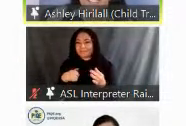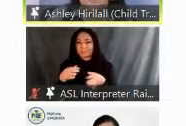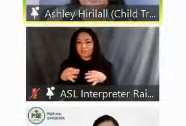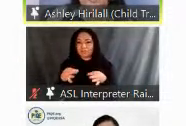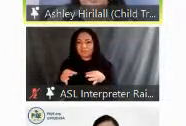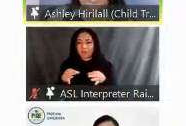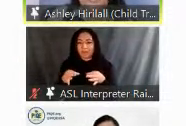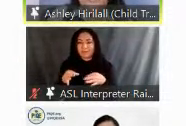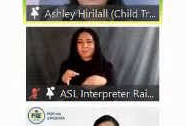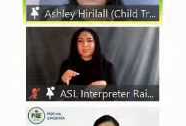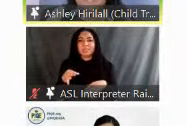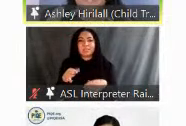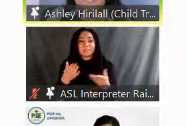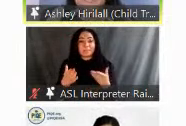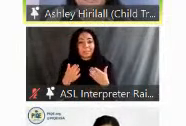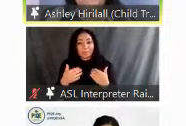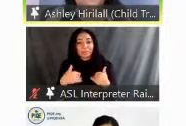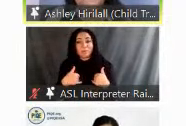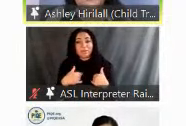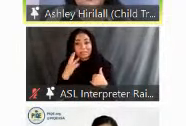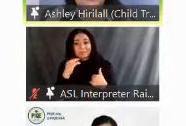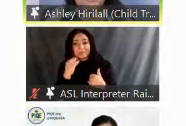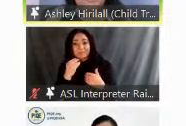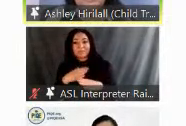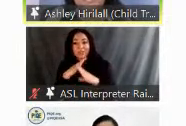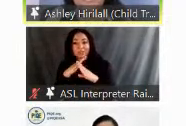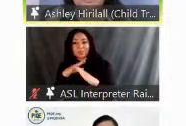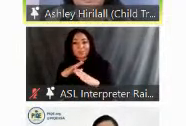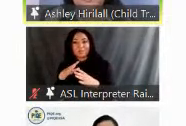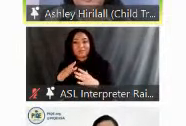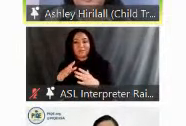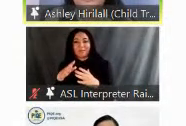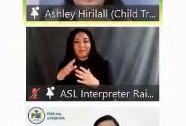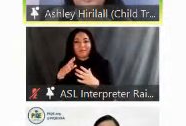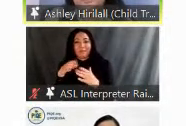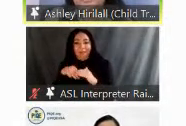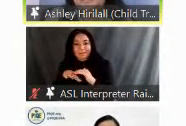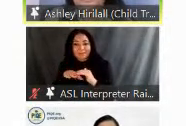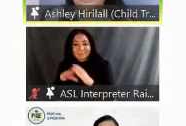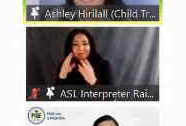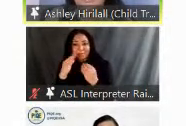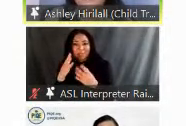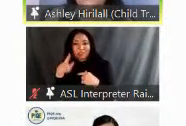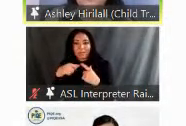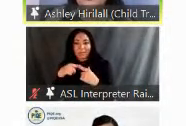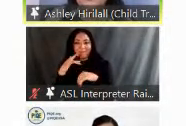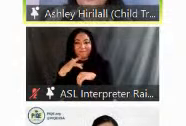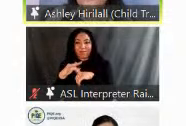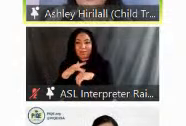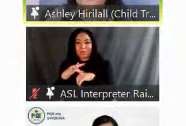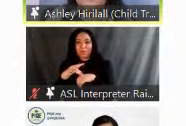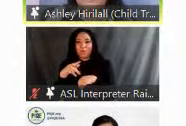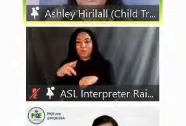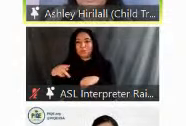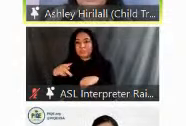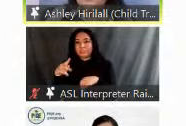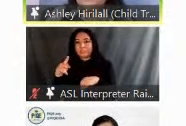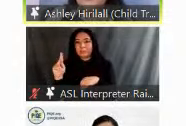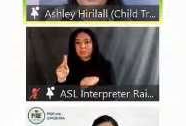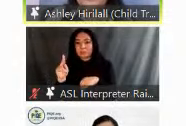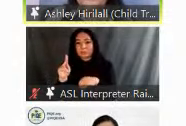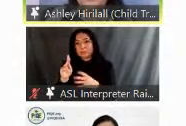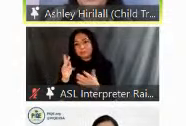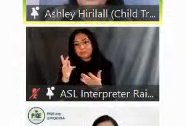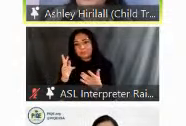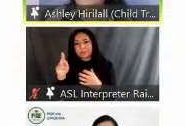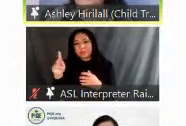face inequitable barriers in accessing information about available preschool programs, especially if this information is